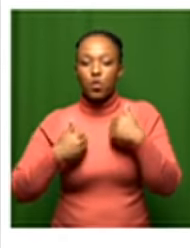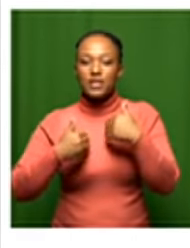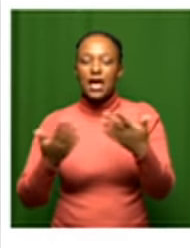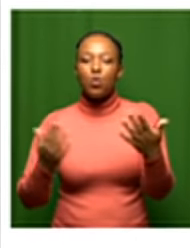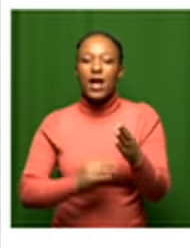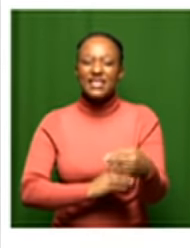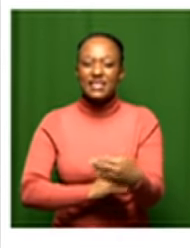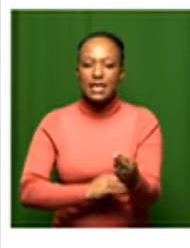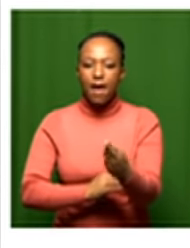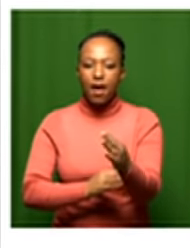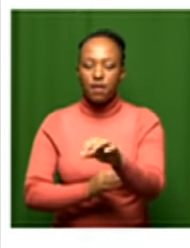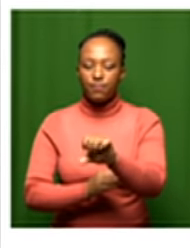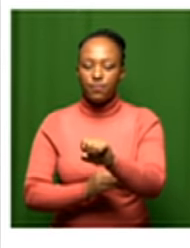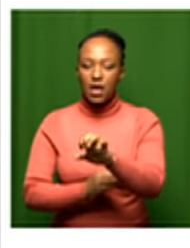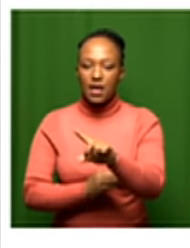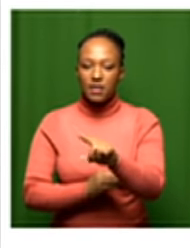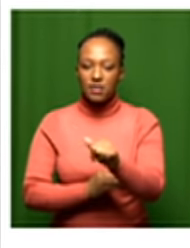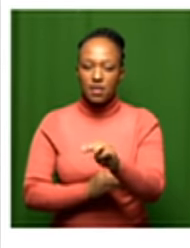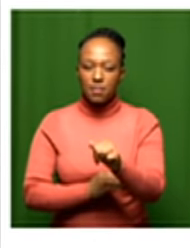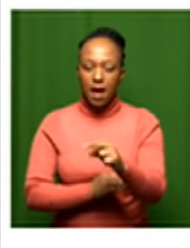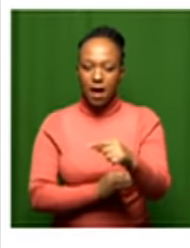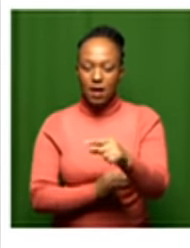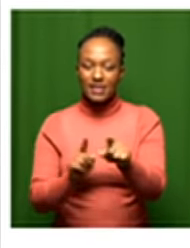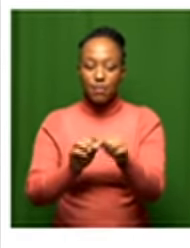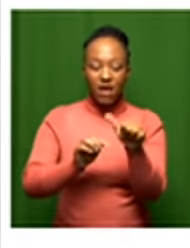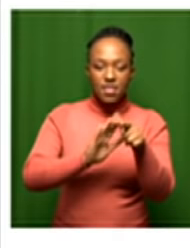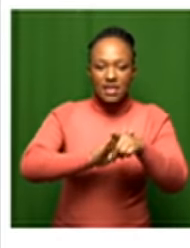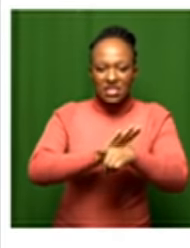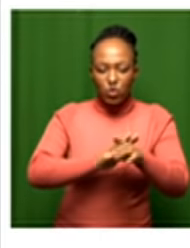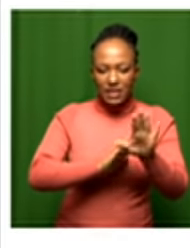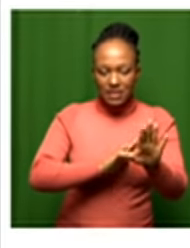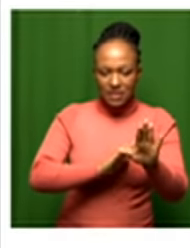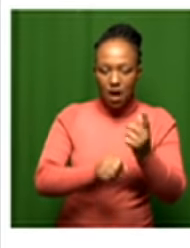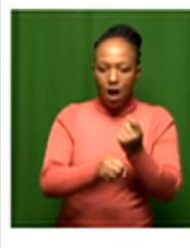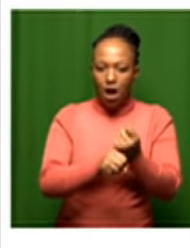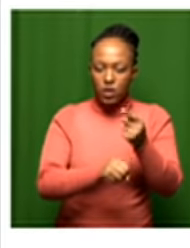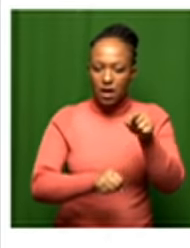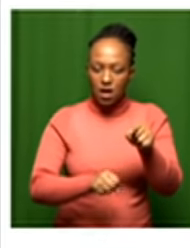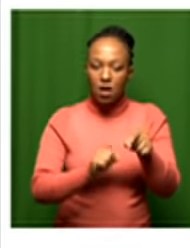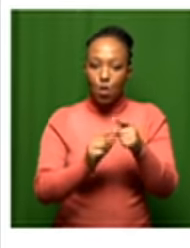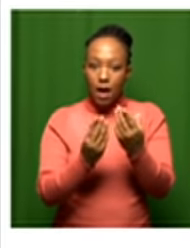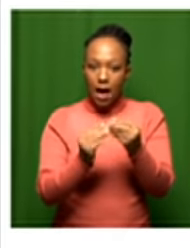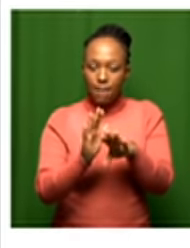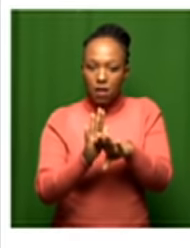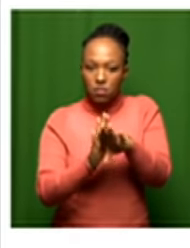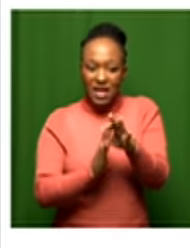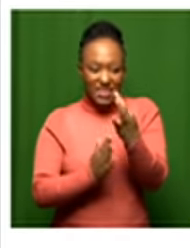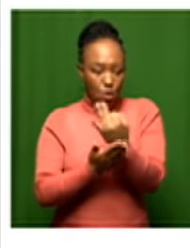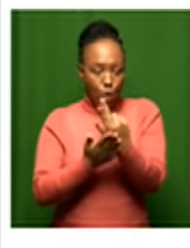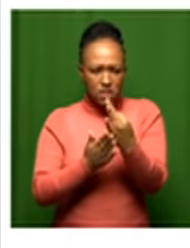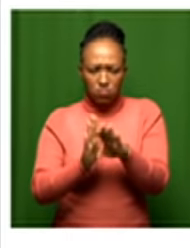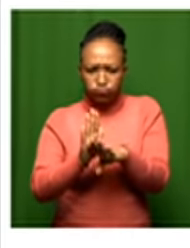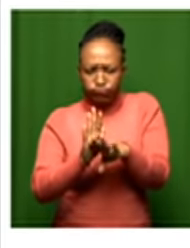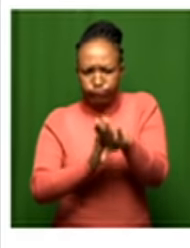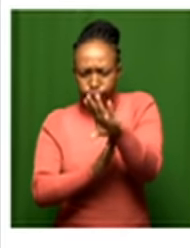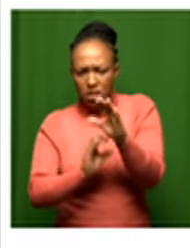Sedibeng district, and then spreading into all of the other districts in Gauteng, rising sharply for the last 3 weeks. And